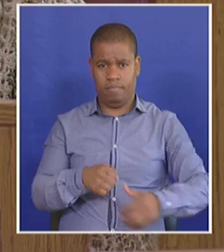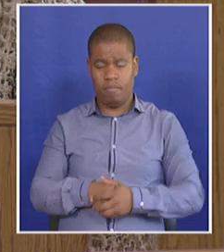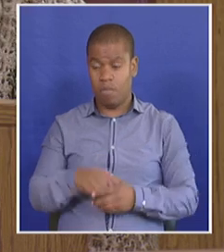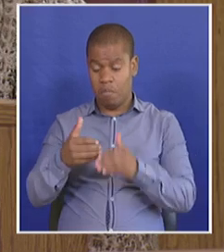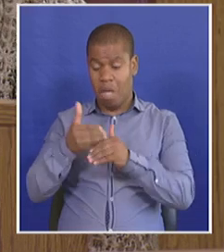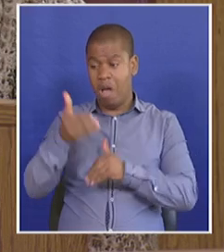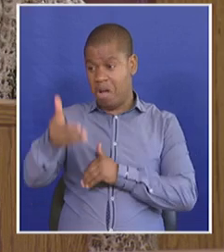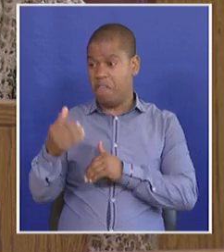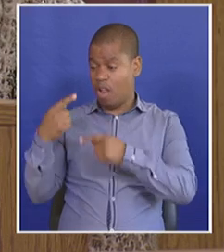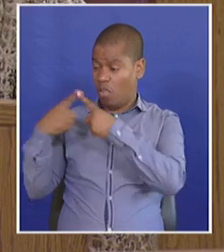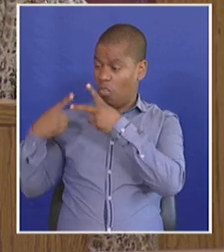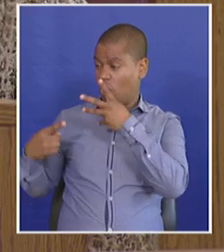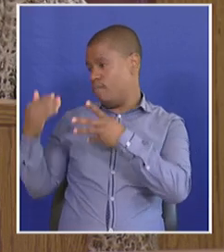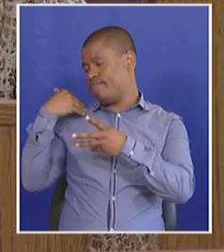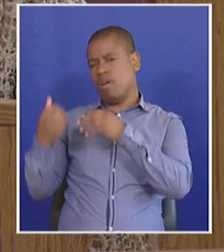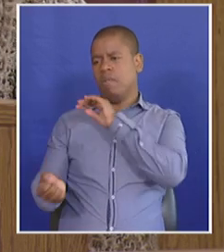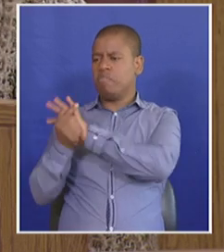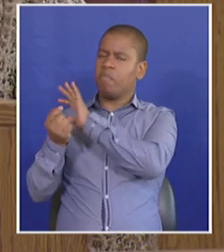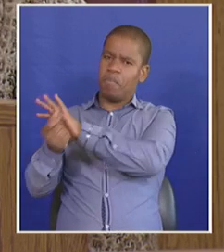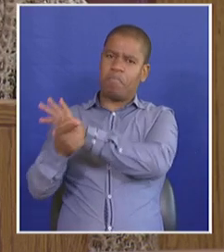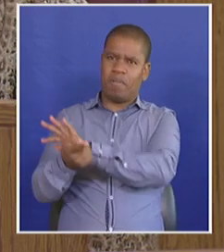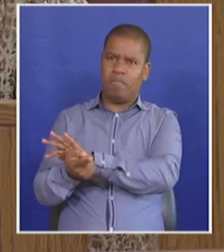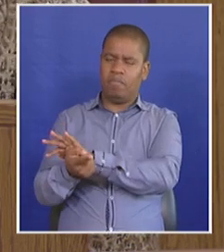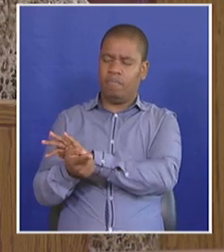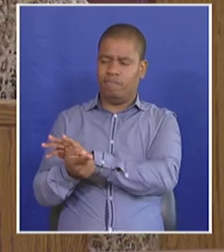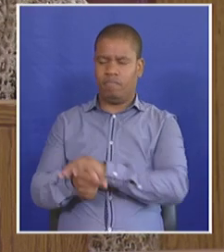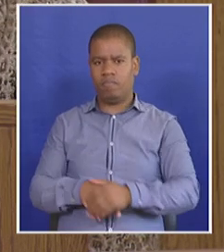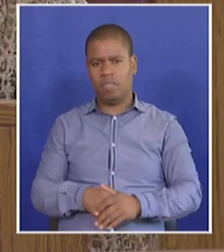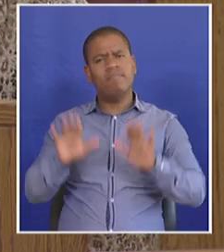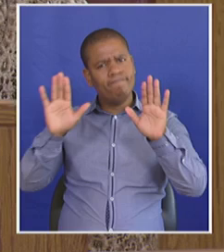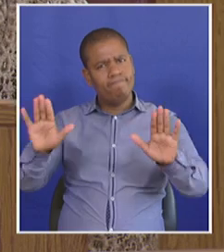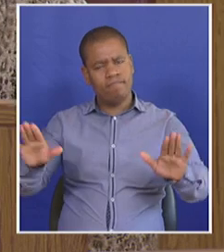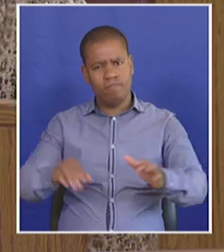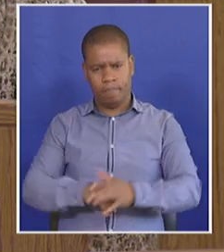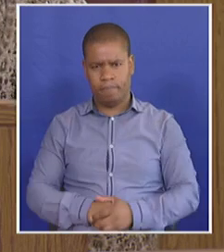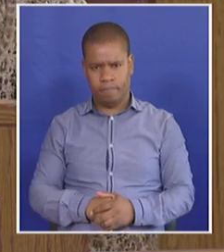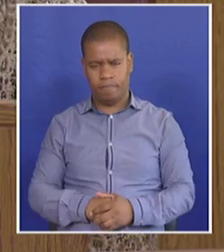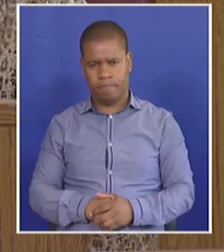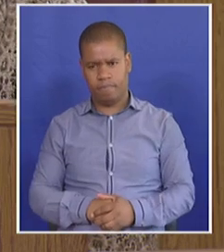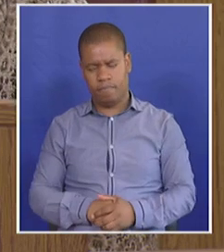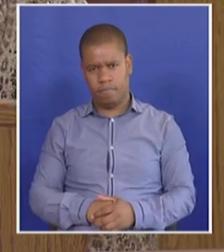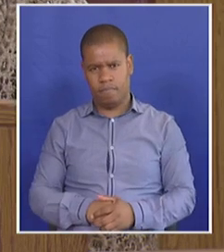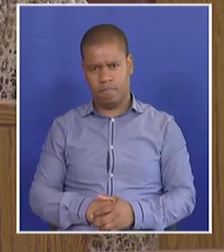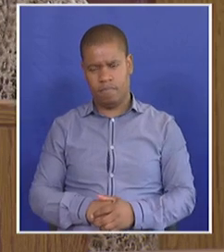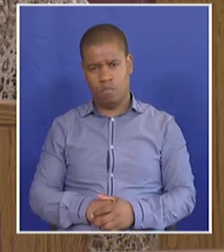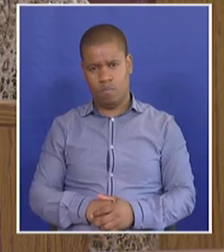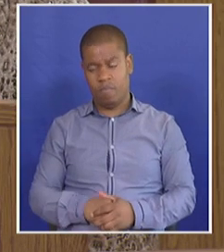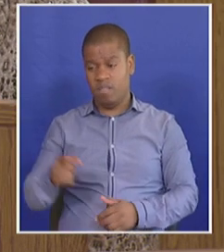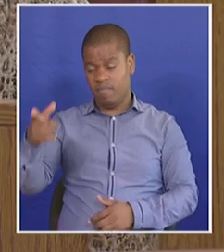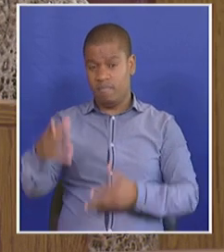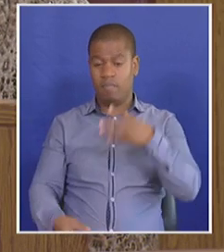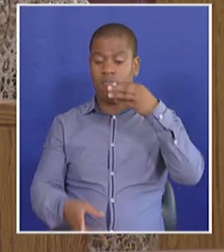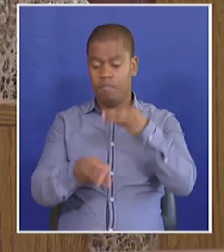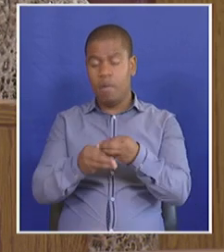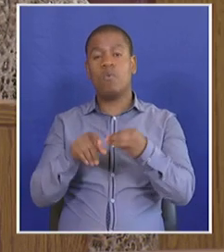a question that flows from order. That is not a supplementary question